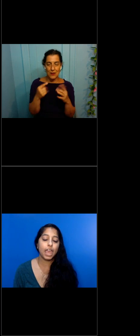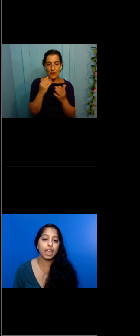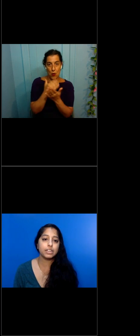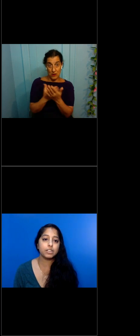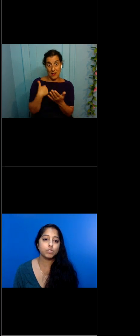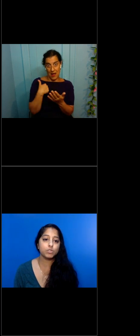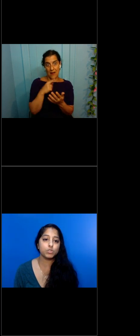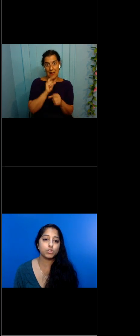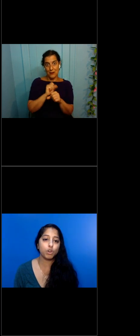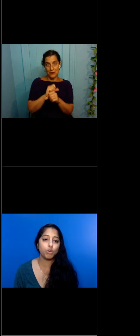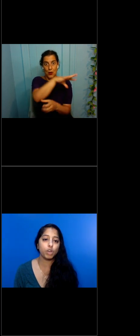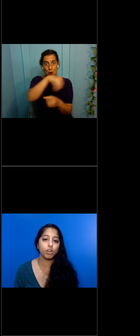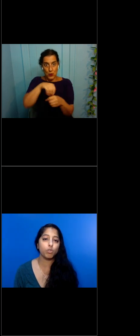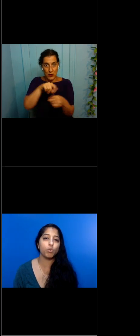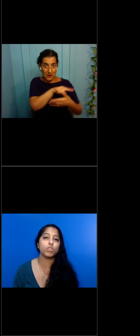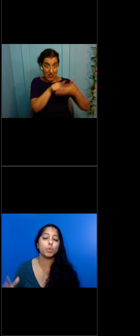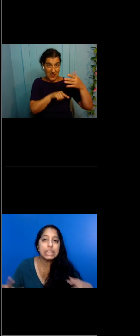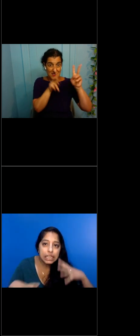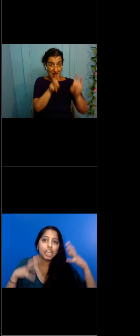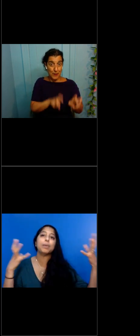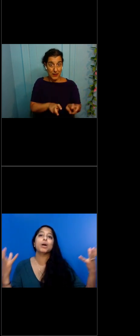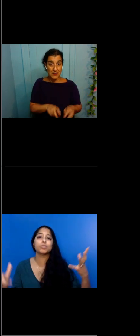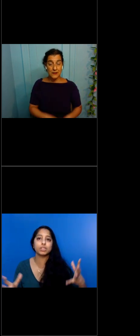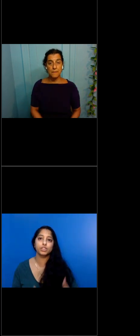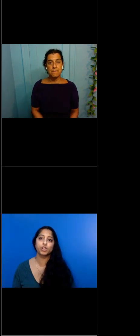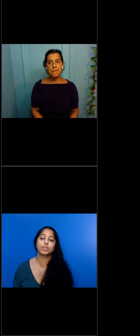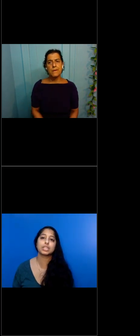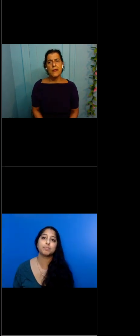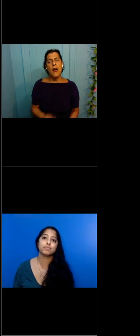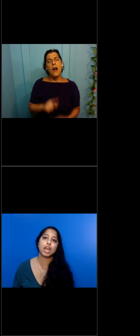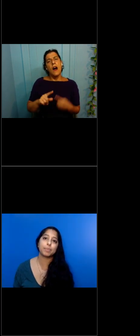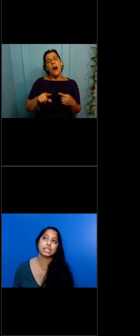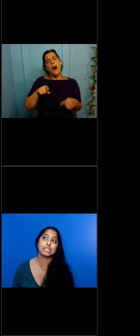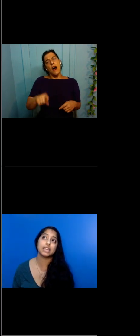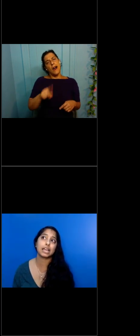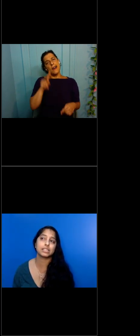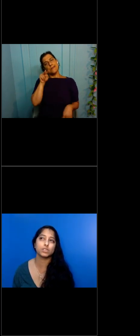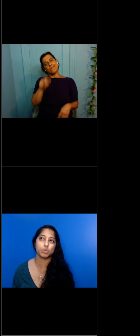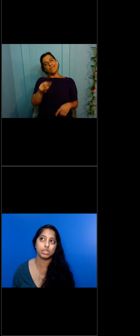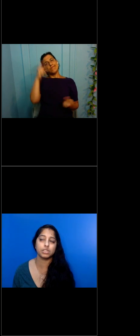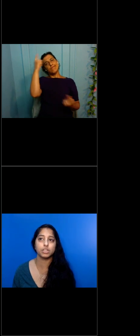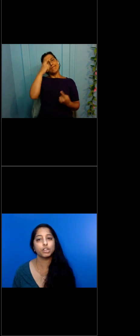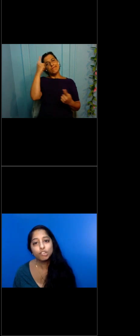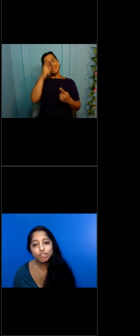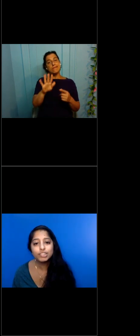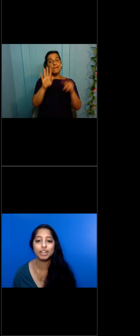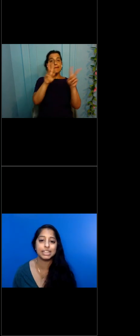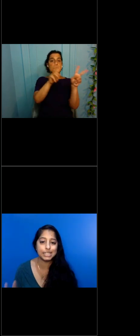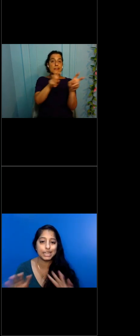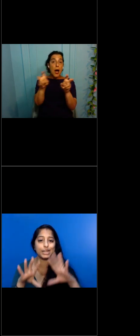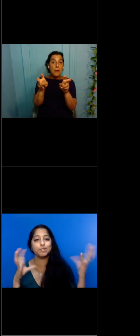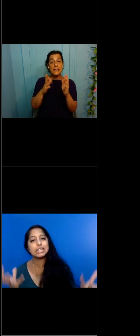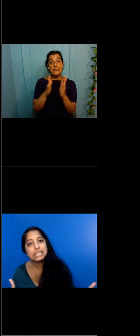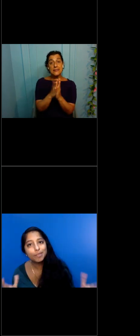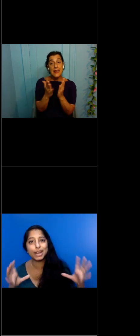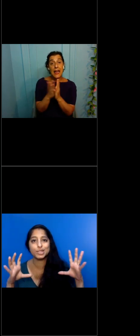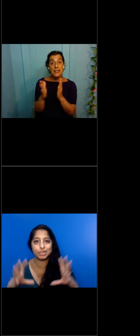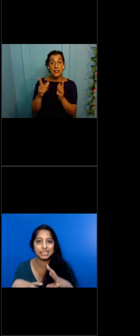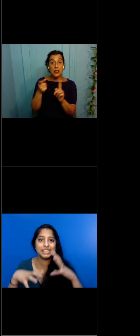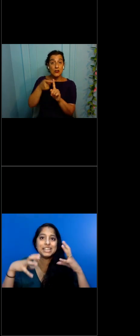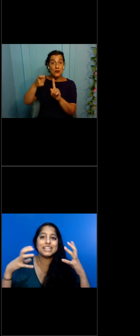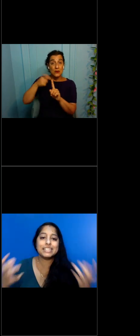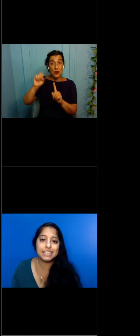it. And so when thinking about, you know, the types of topics and texts and sources to include, right, this is not a new idea,